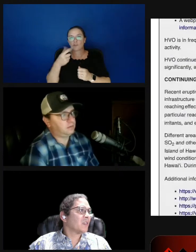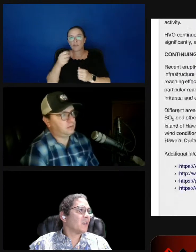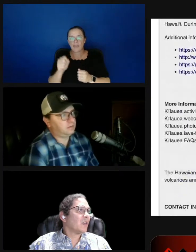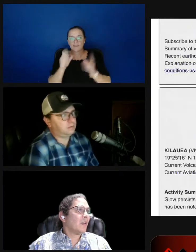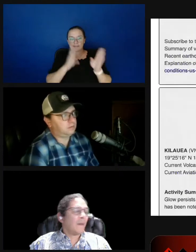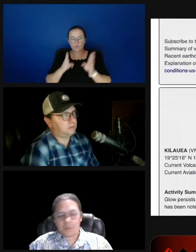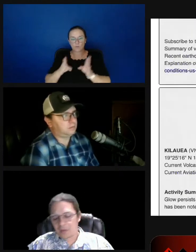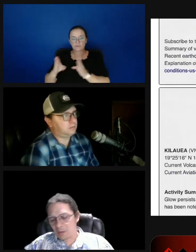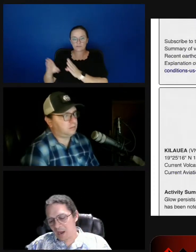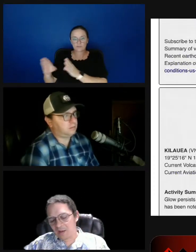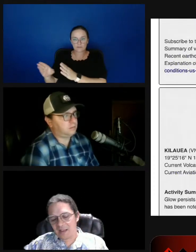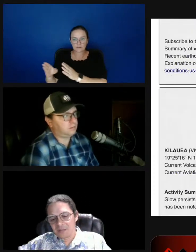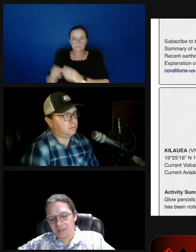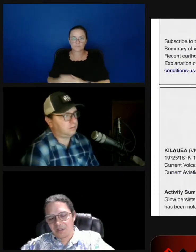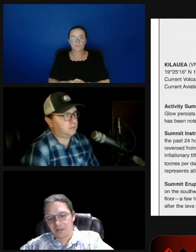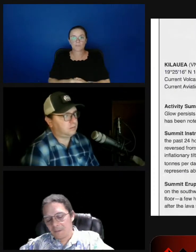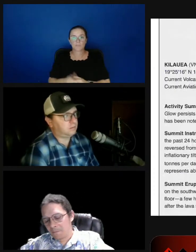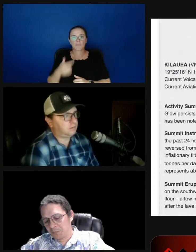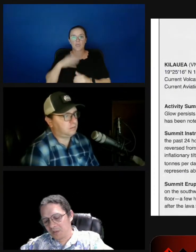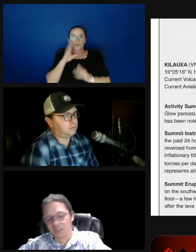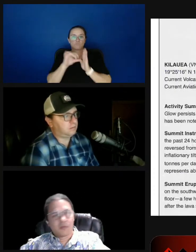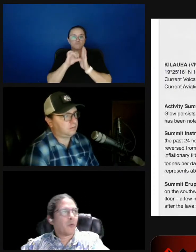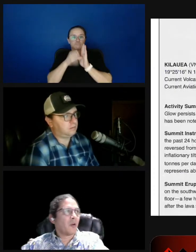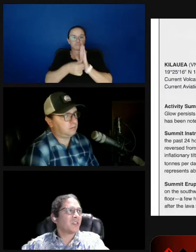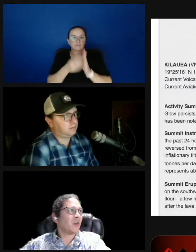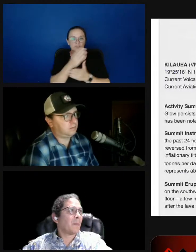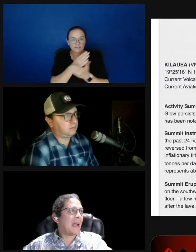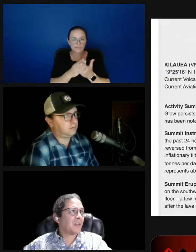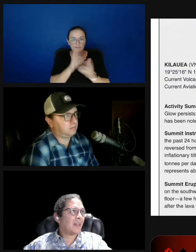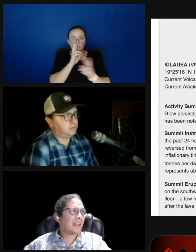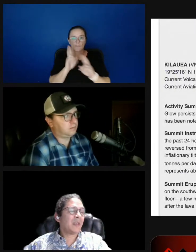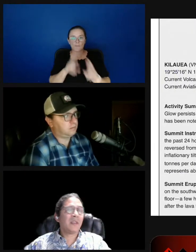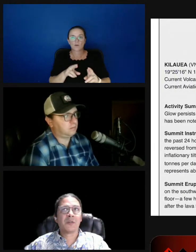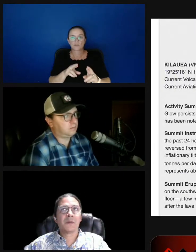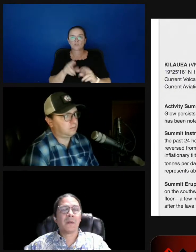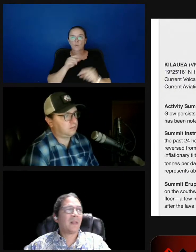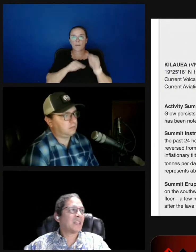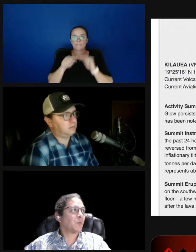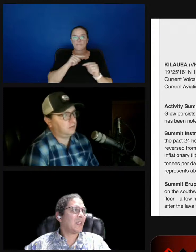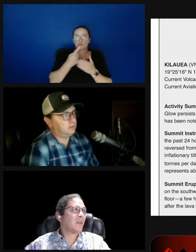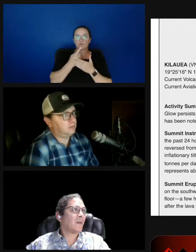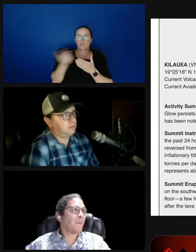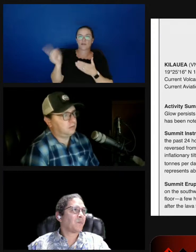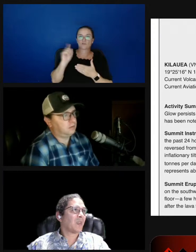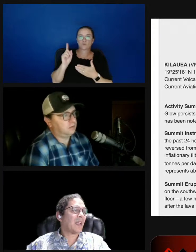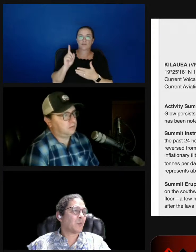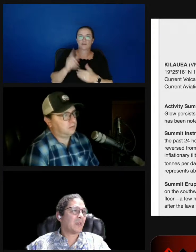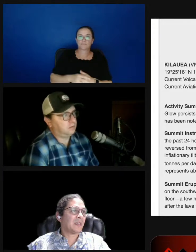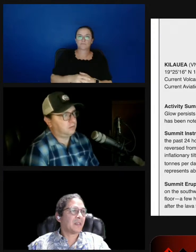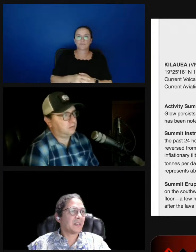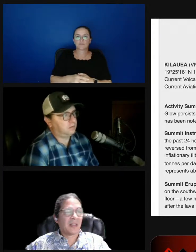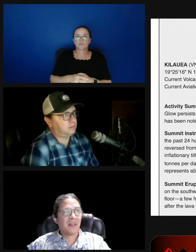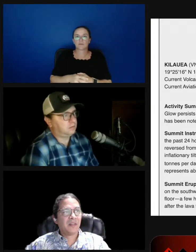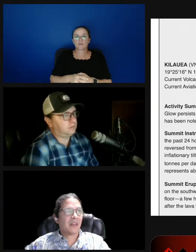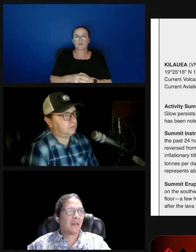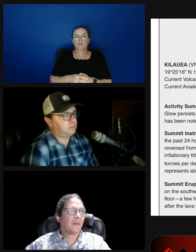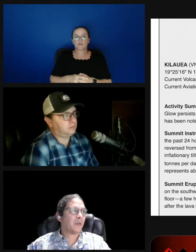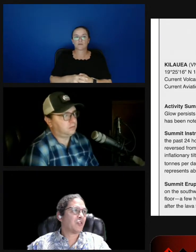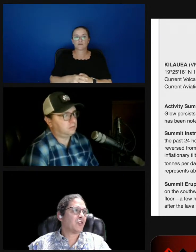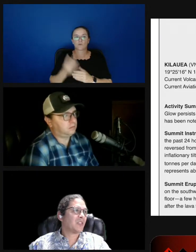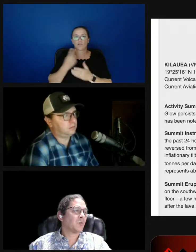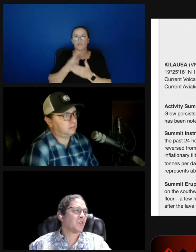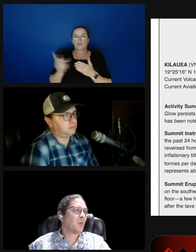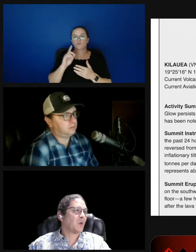was. I will highlight some of these reports going back to last week. So last week, as we said,